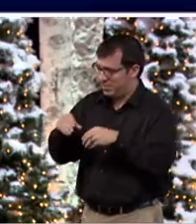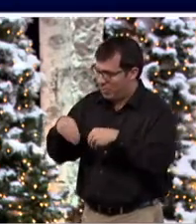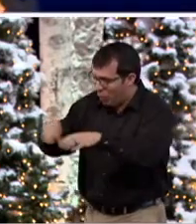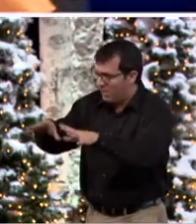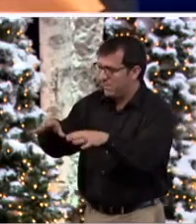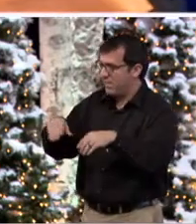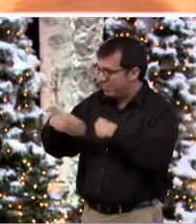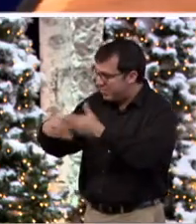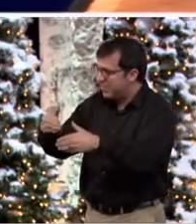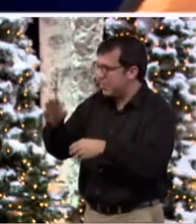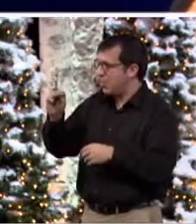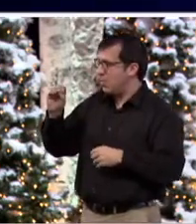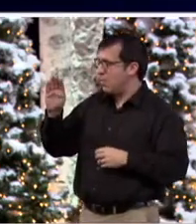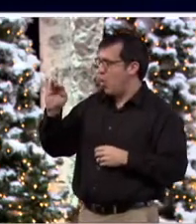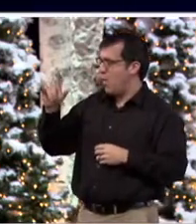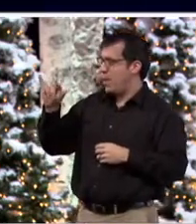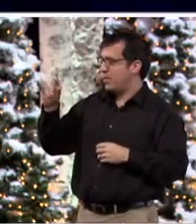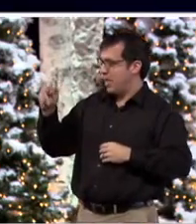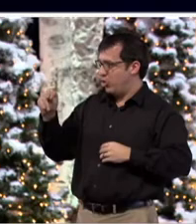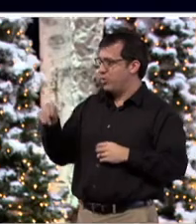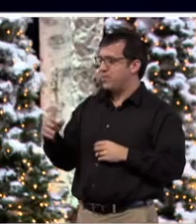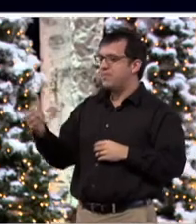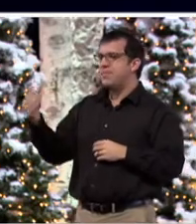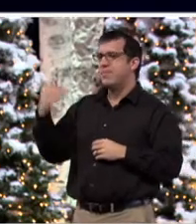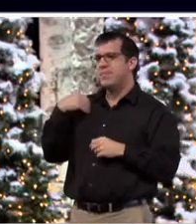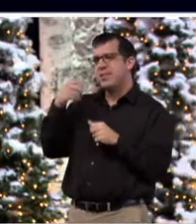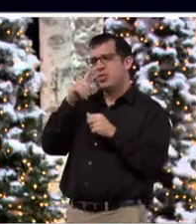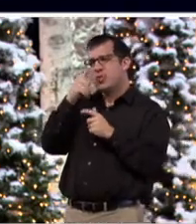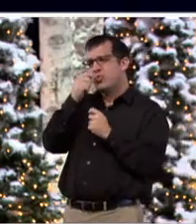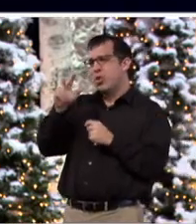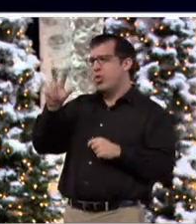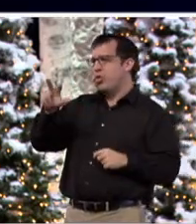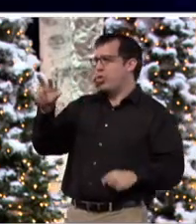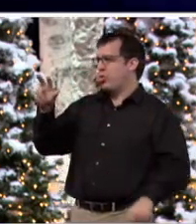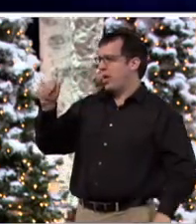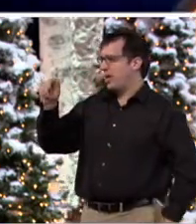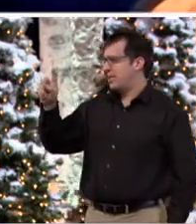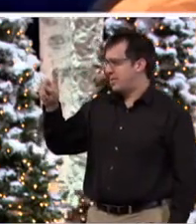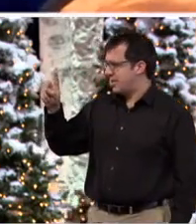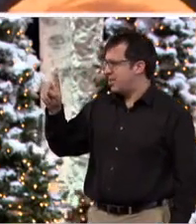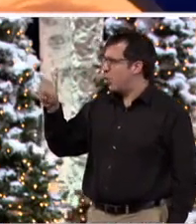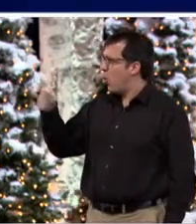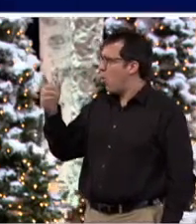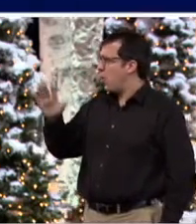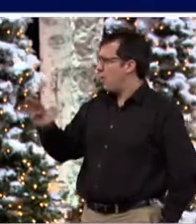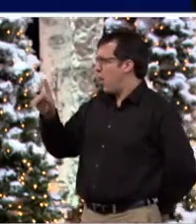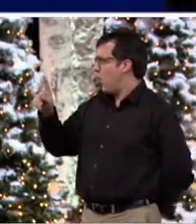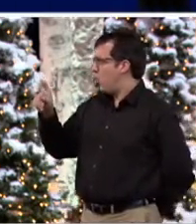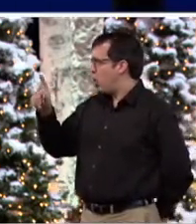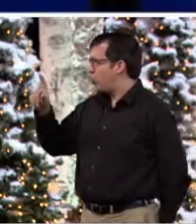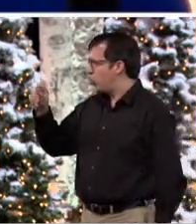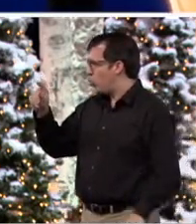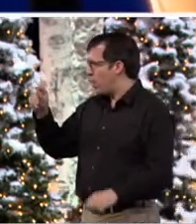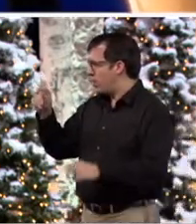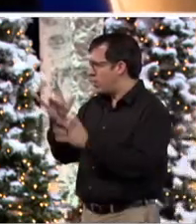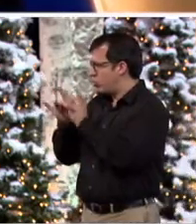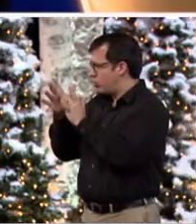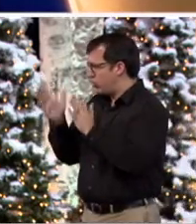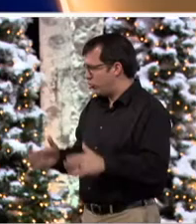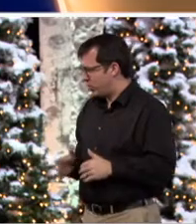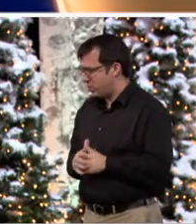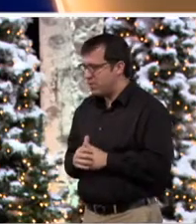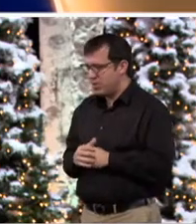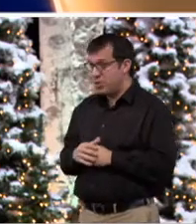It's interesting to me that in 33 AD, there were only about 120 believers. When